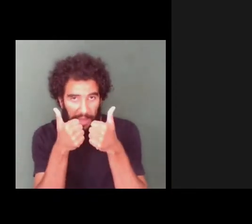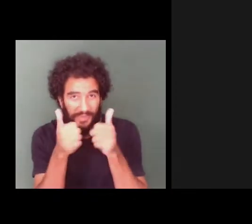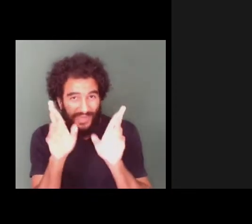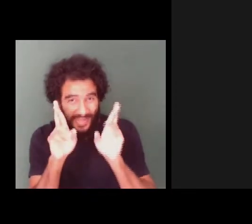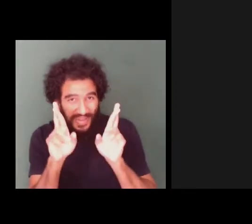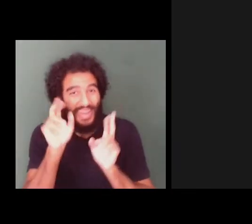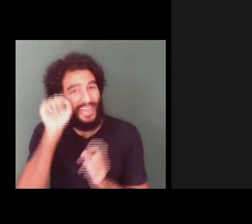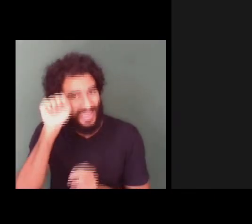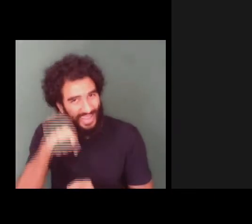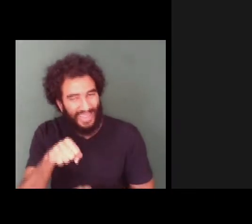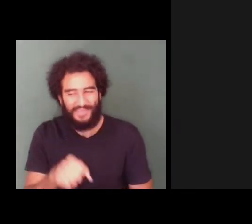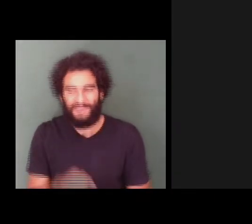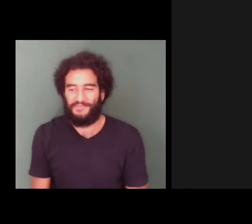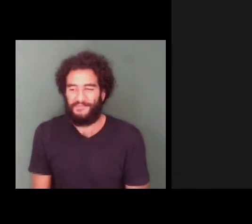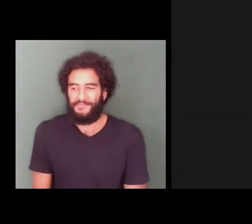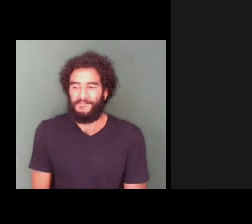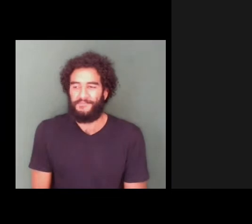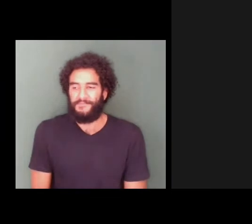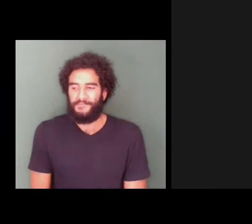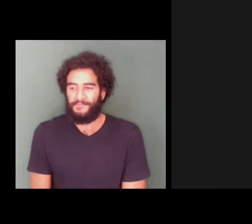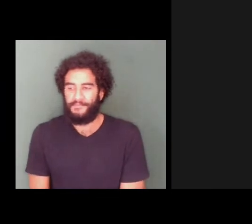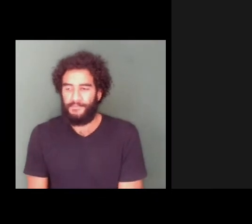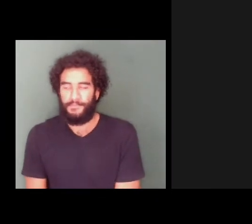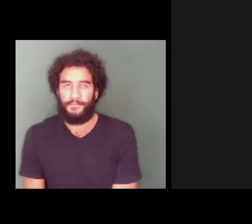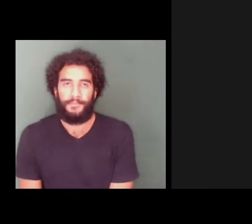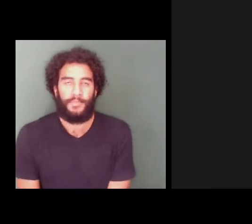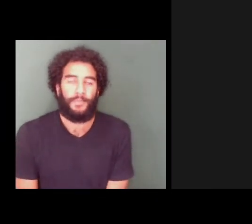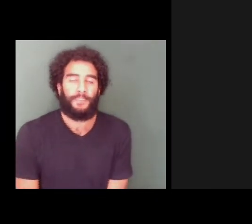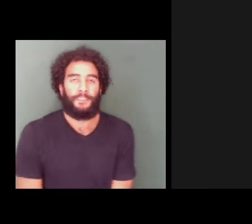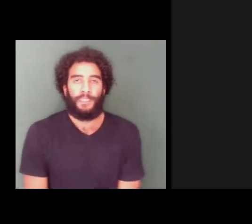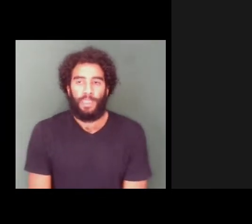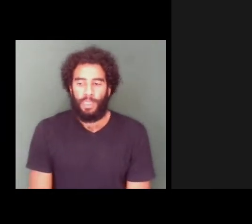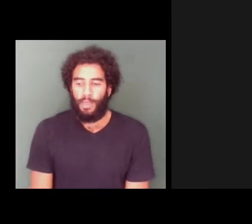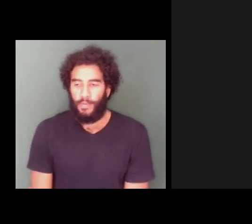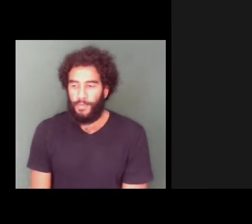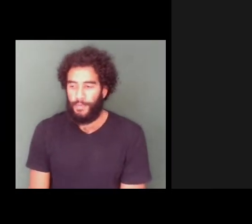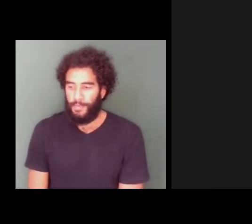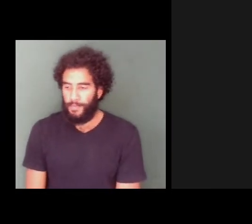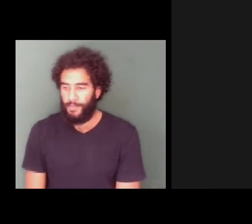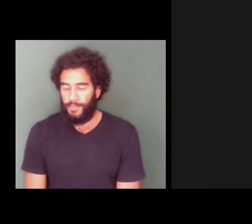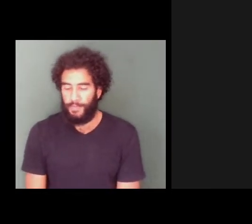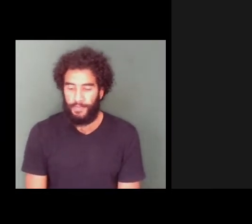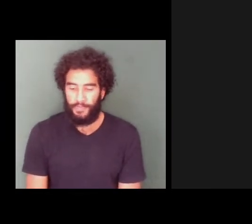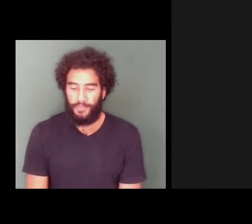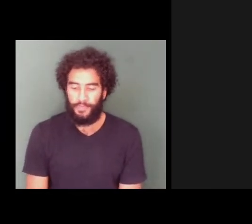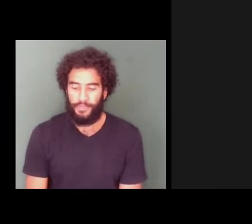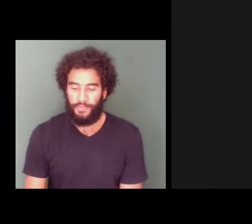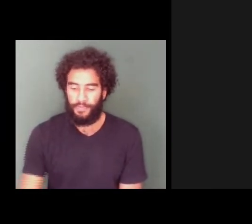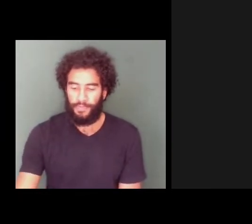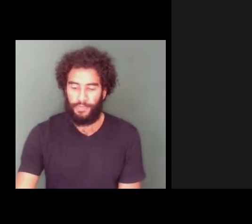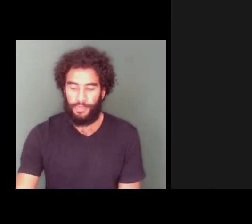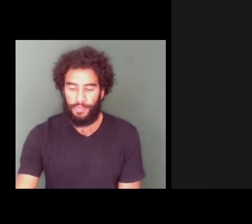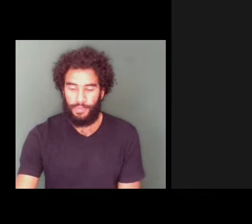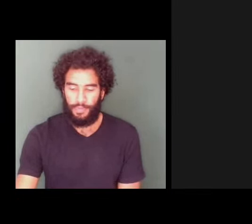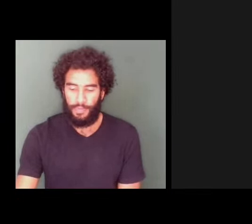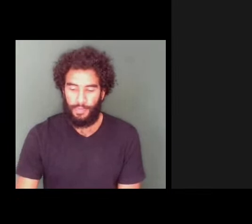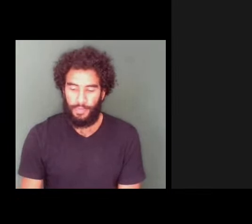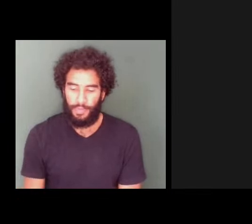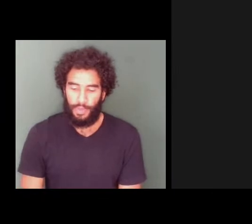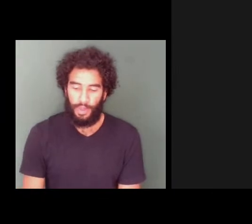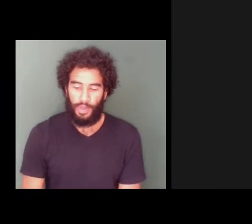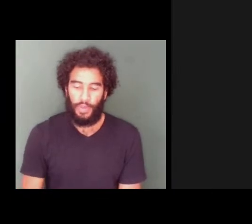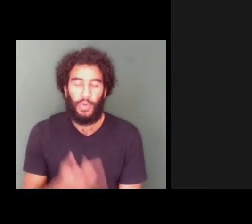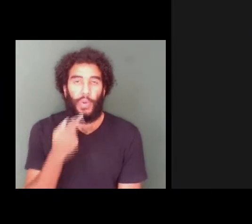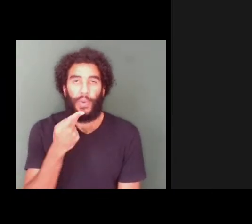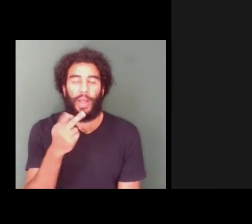Voy a hablar de monitoreo de coyuntura. Este es un término que me he inventado precisamente.